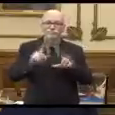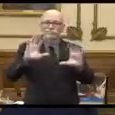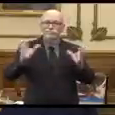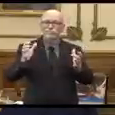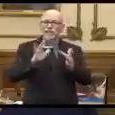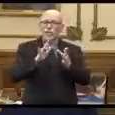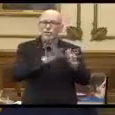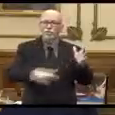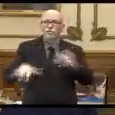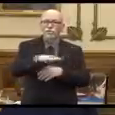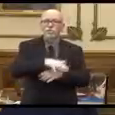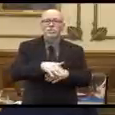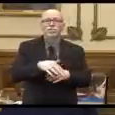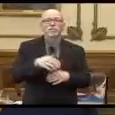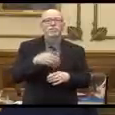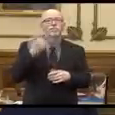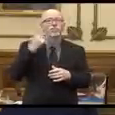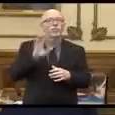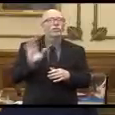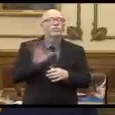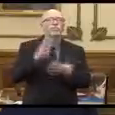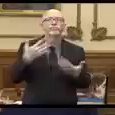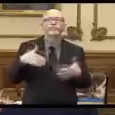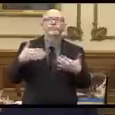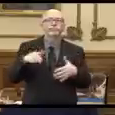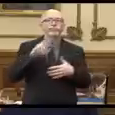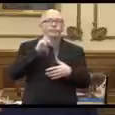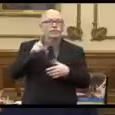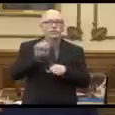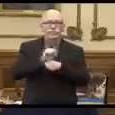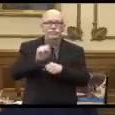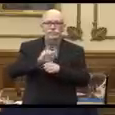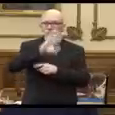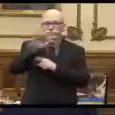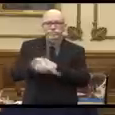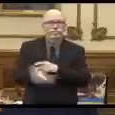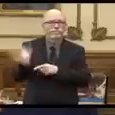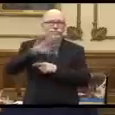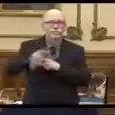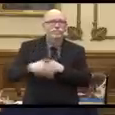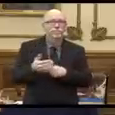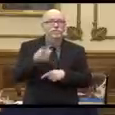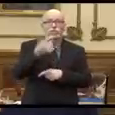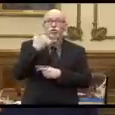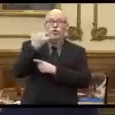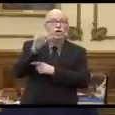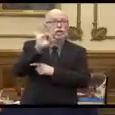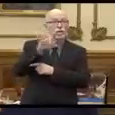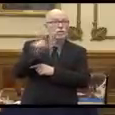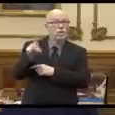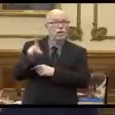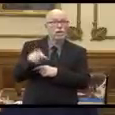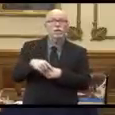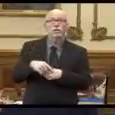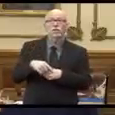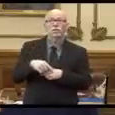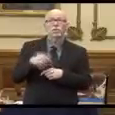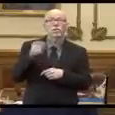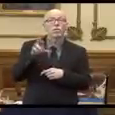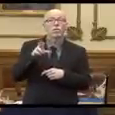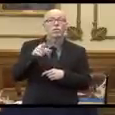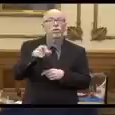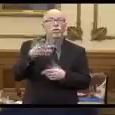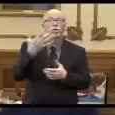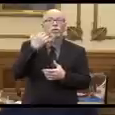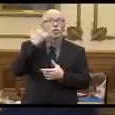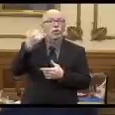network for literally burning the candle at both ends. And when you're calling 911 or when you're